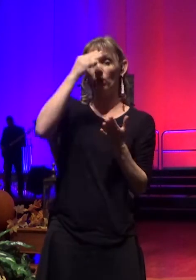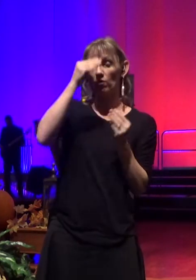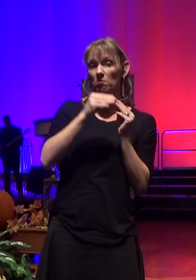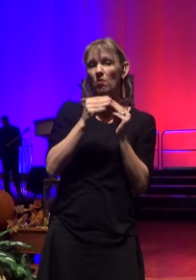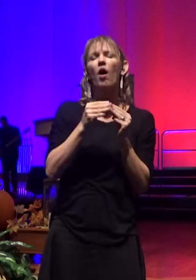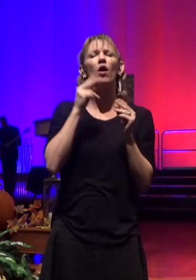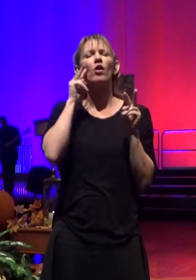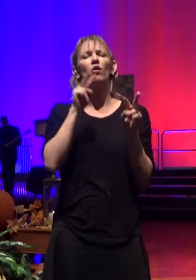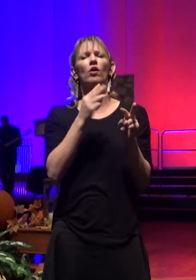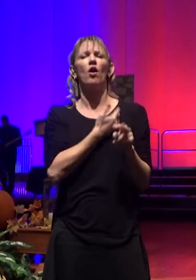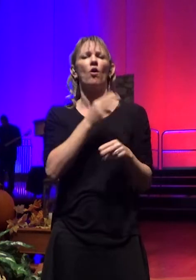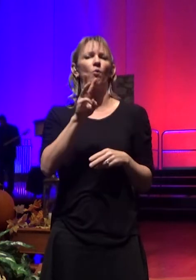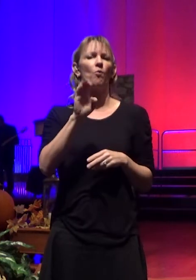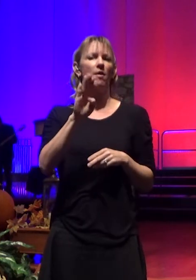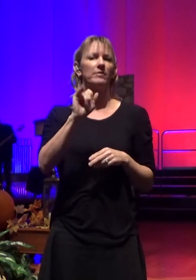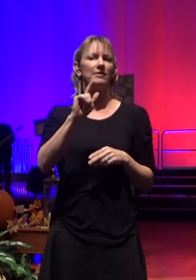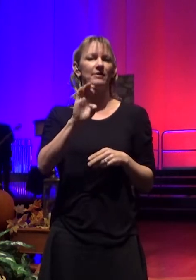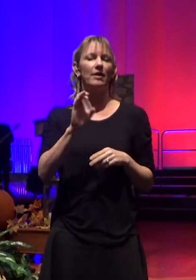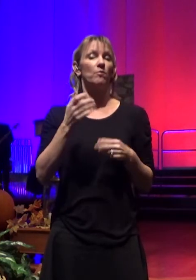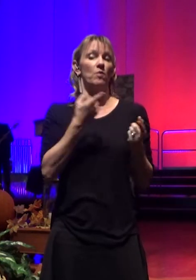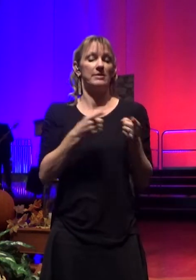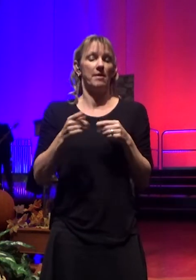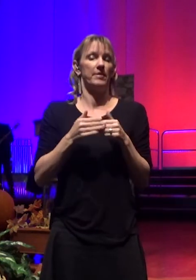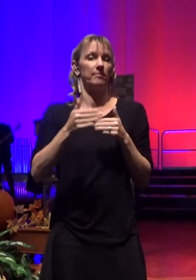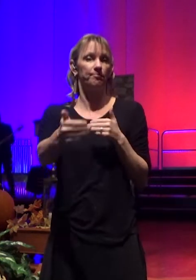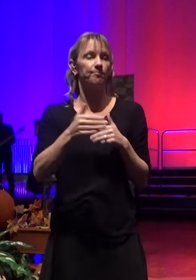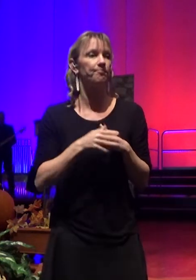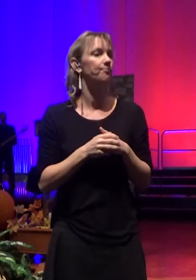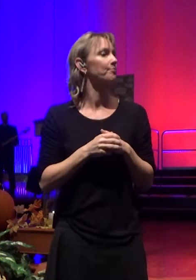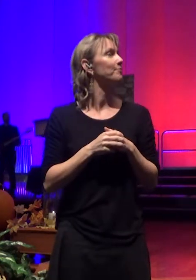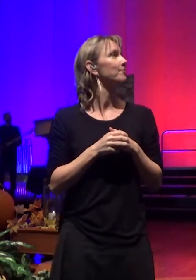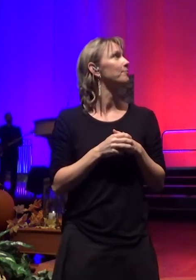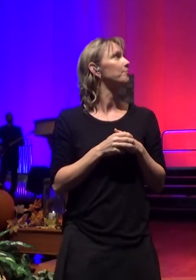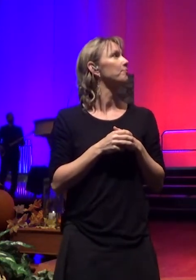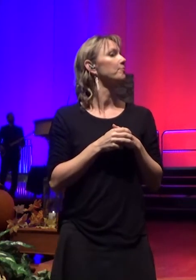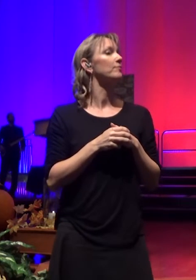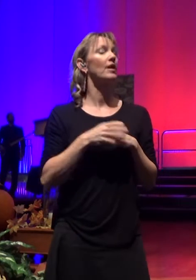volunteer, go onto our website. Here's what's coming up.